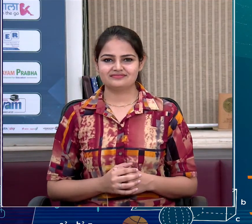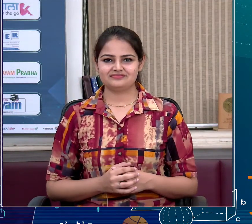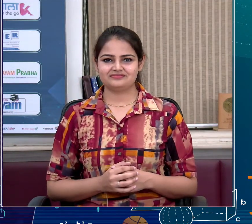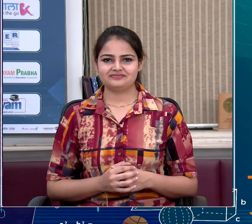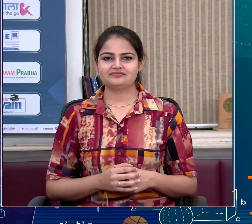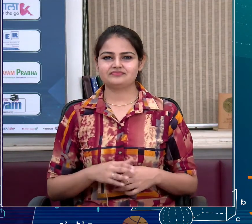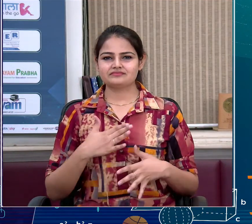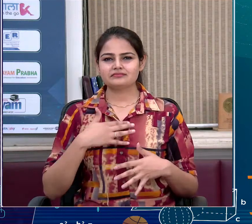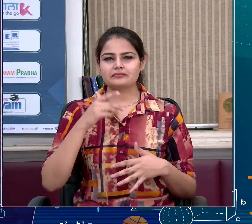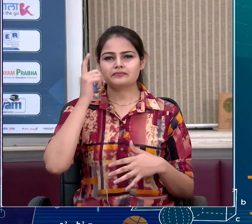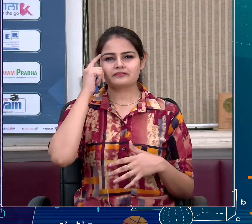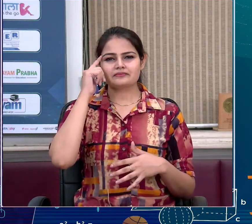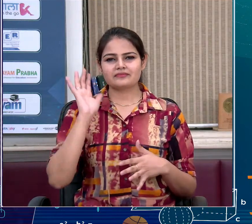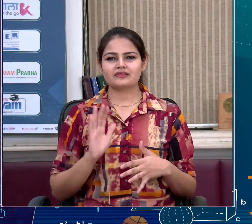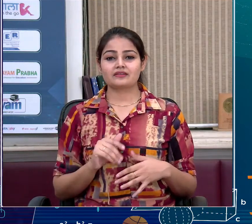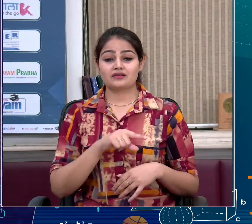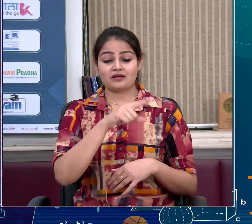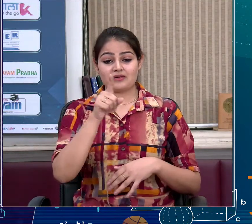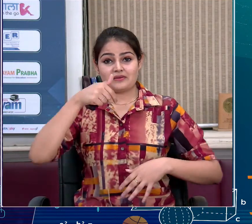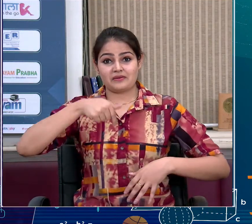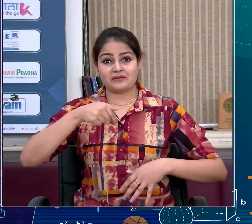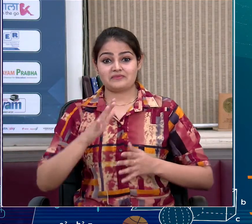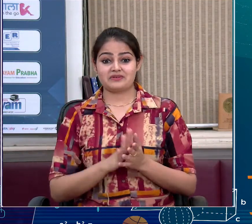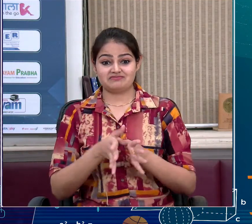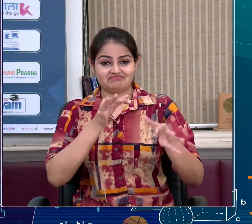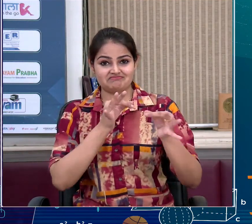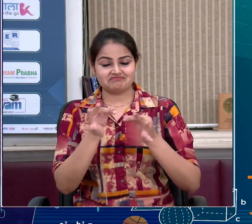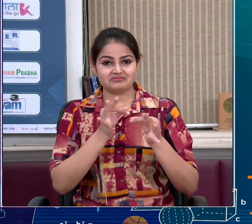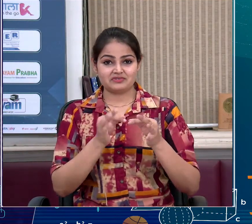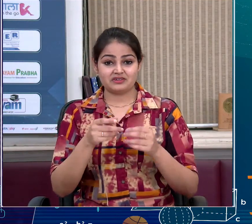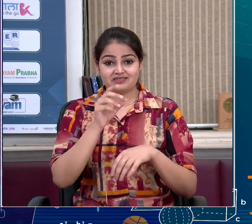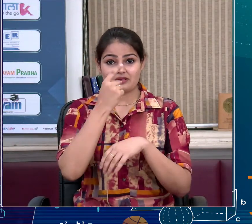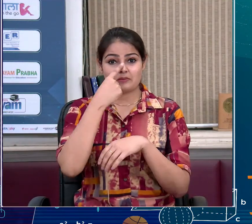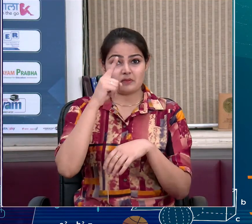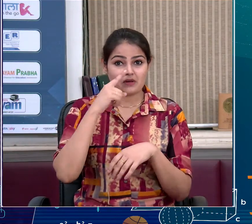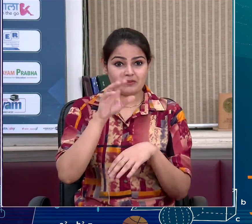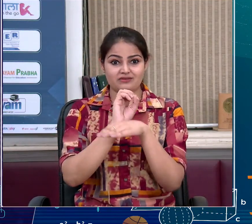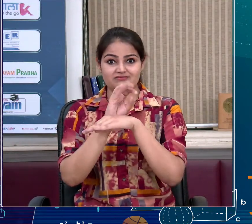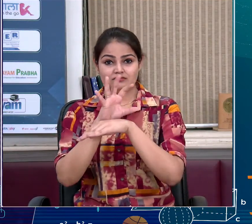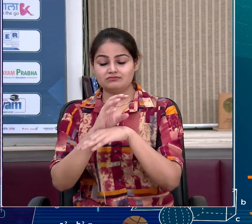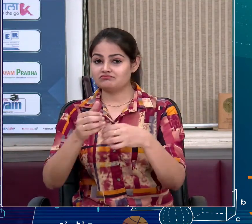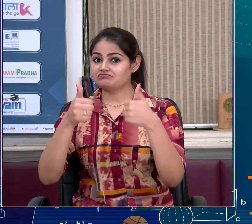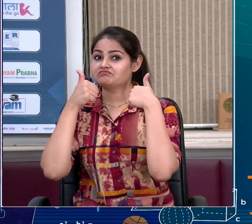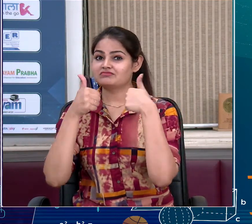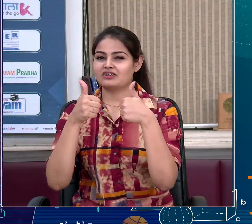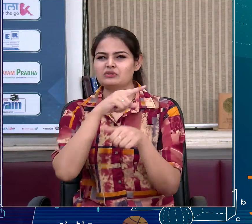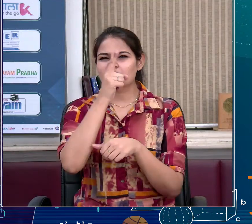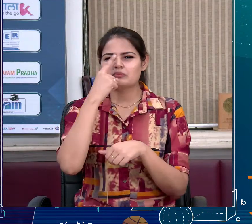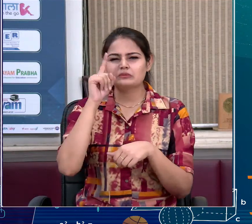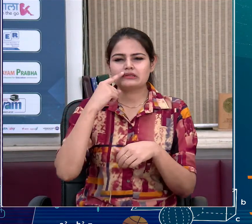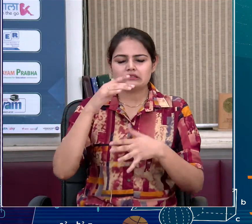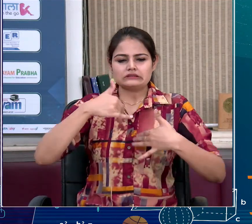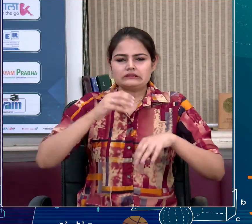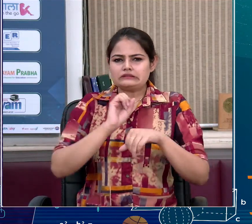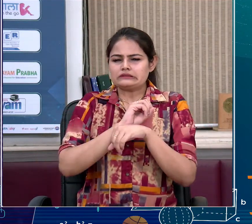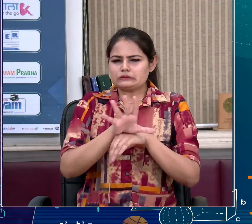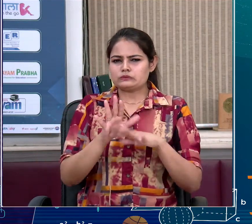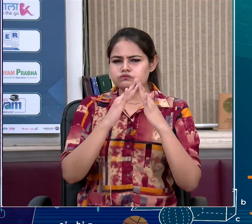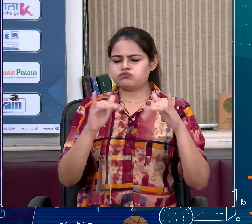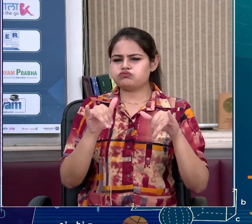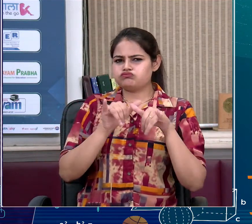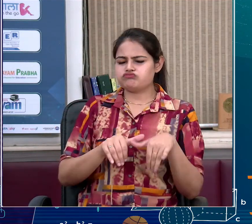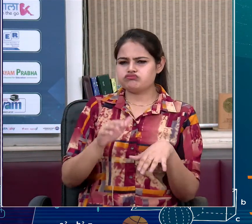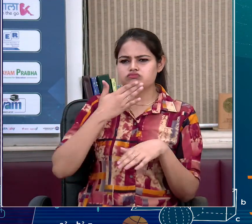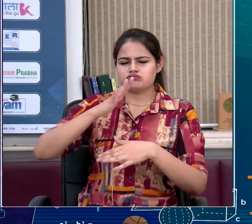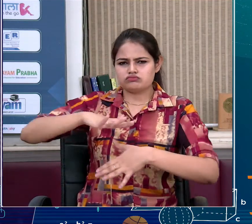I guess, Ms. Banji, you have told enough to our parents who are struggling really hard in this pandemic times. You may just